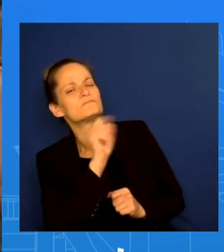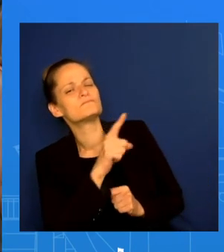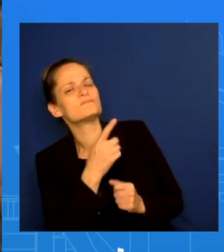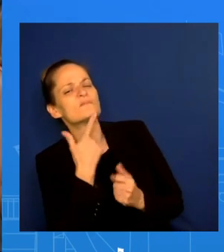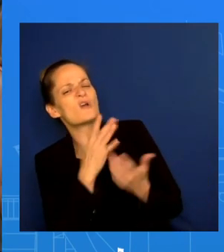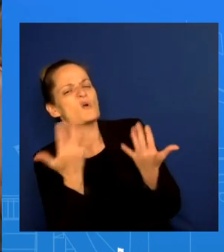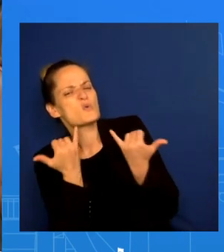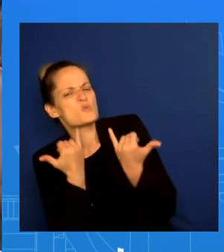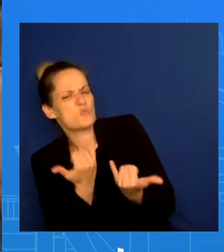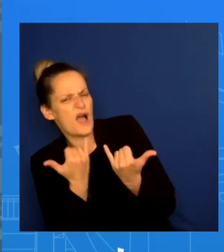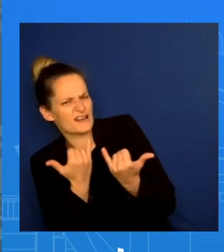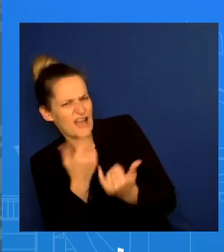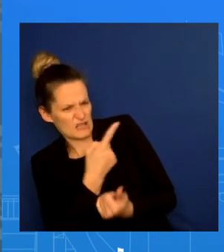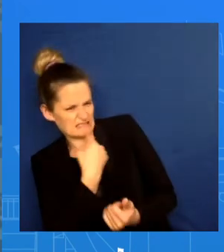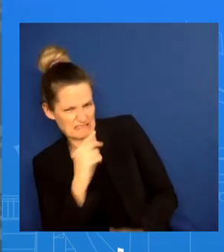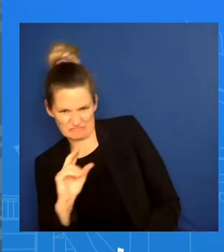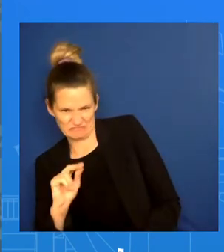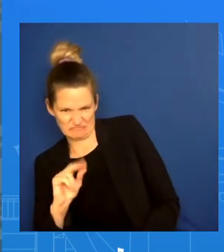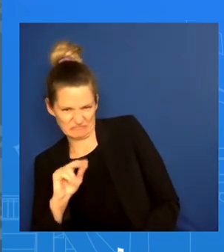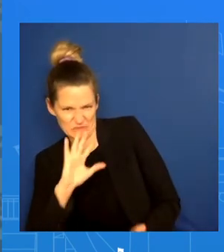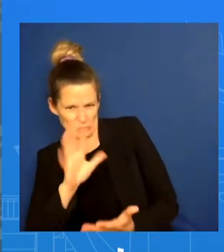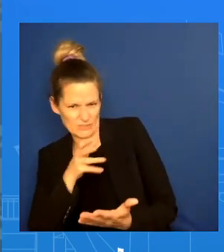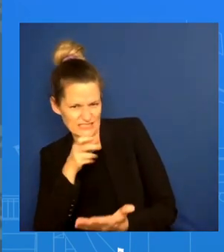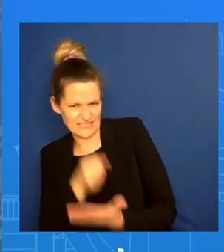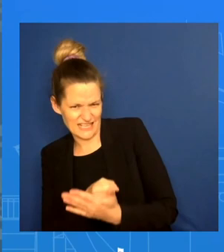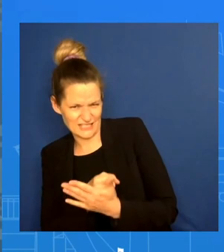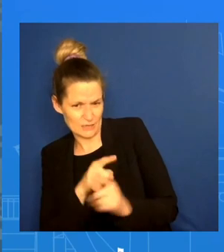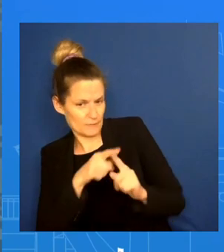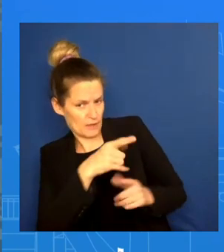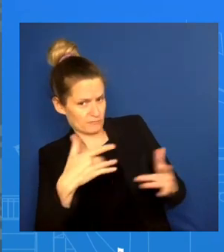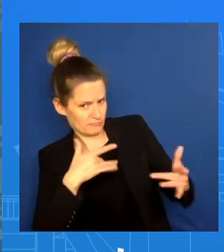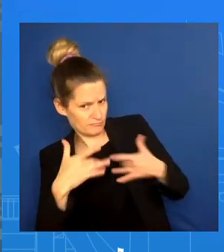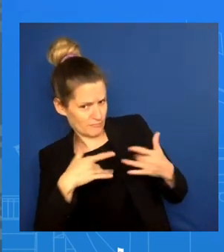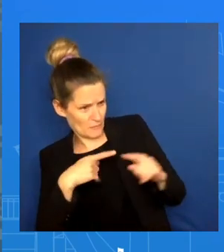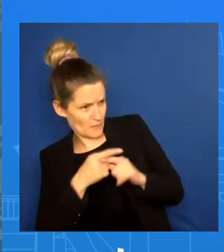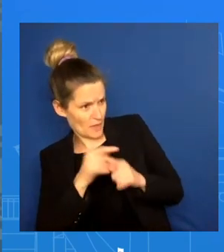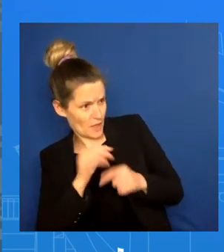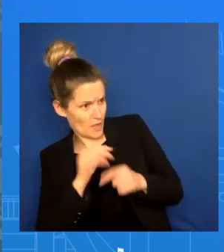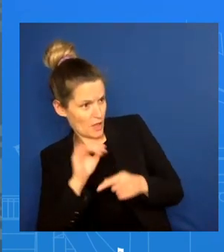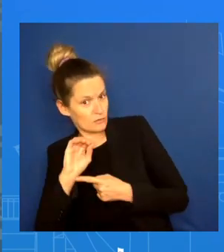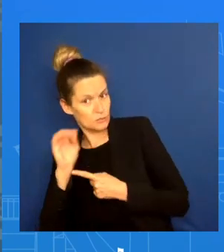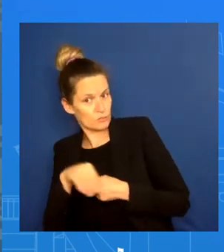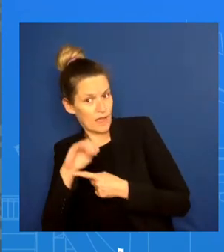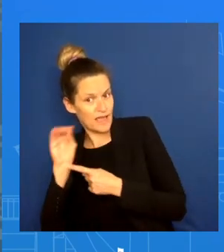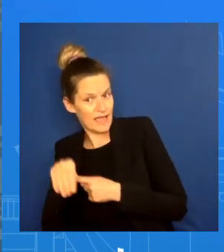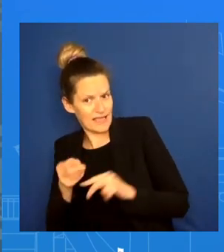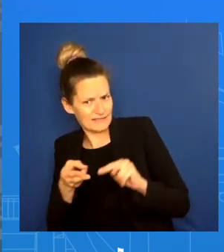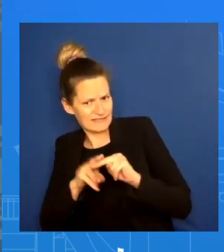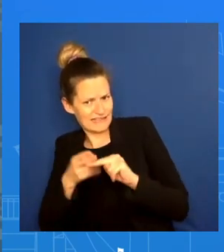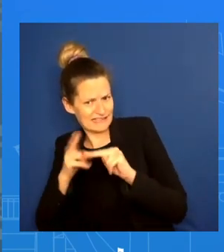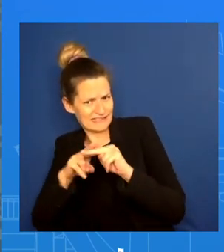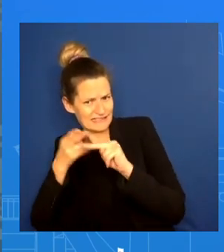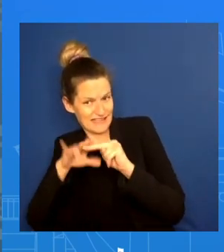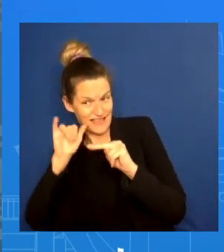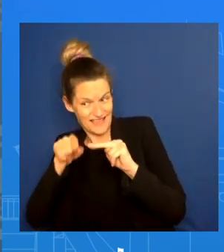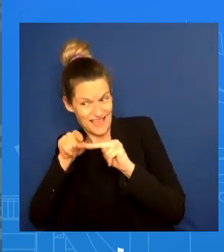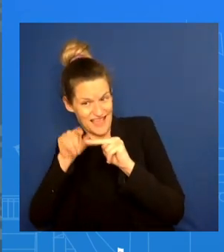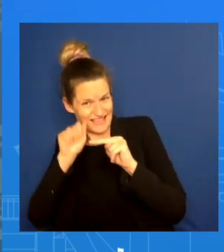you into a recession? Look, we, again, it is, we're not going to comment on the monetary